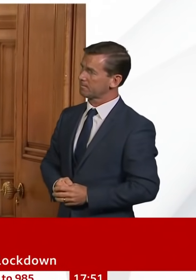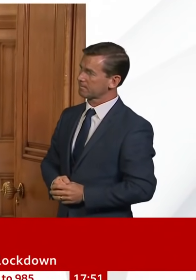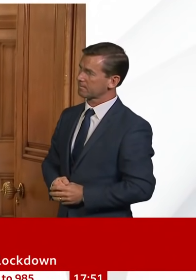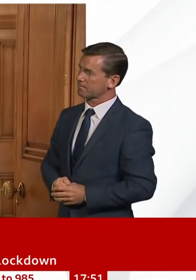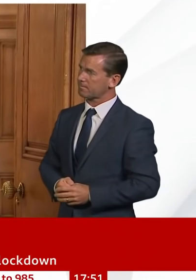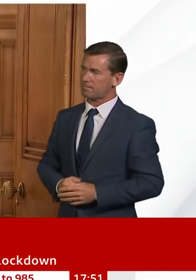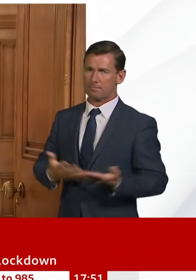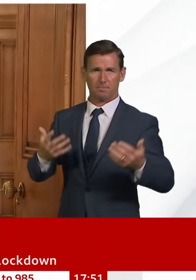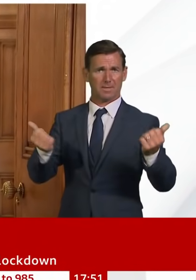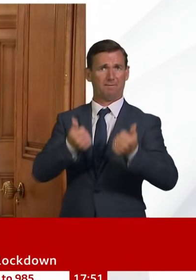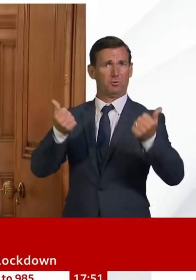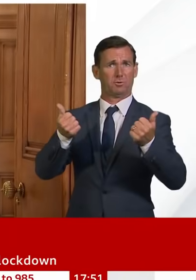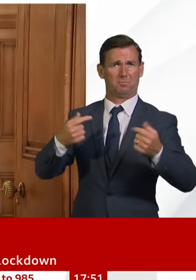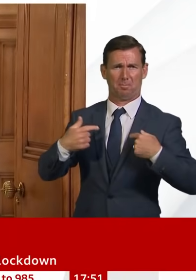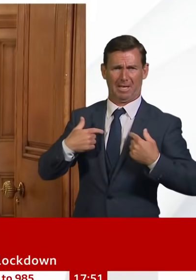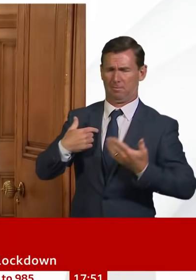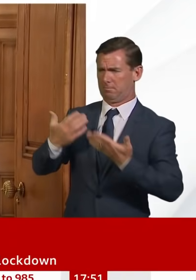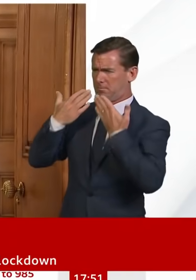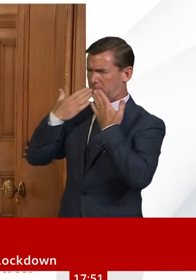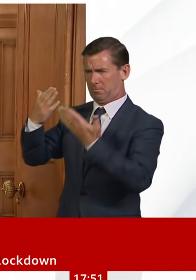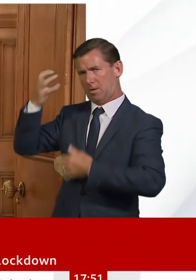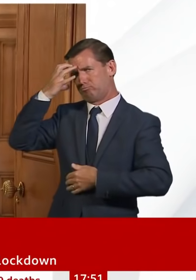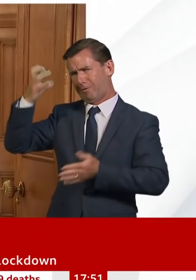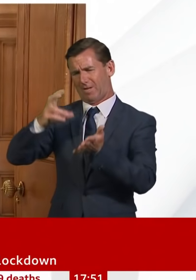press conference, and I'm very grateful to Professor